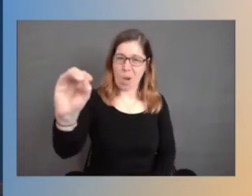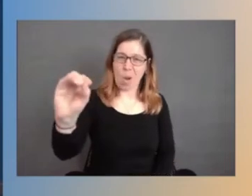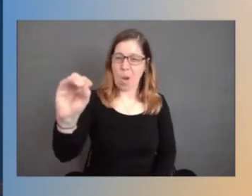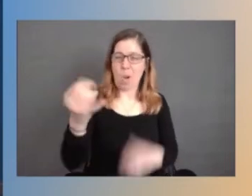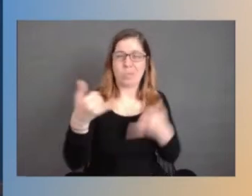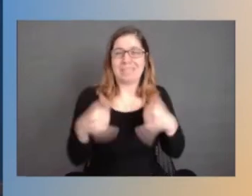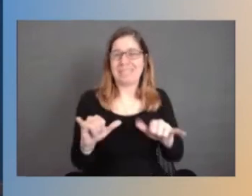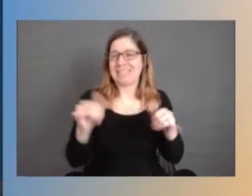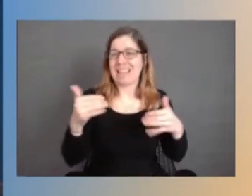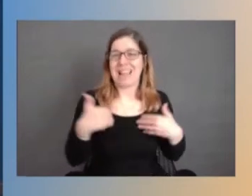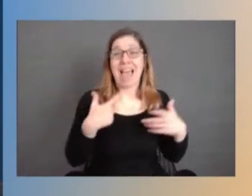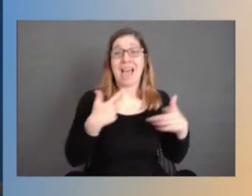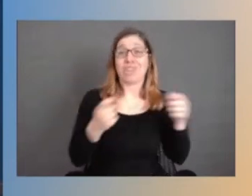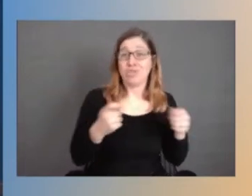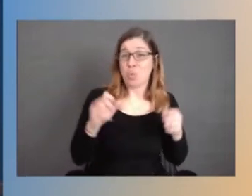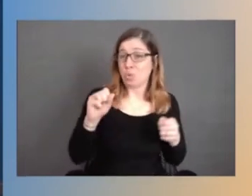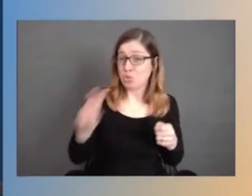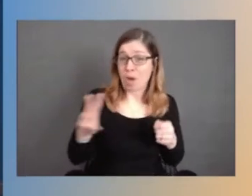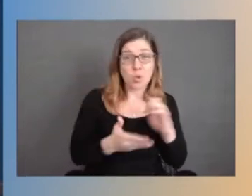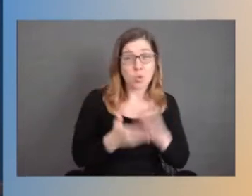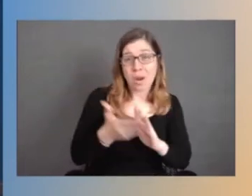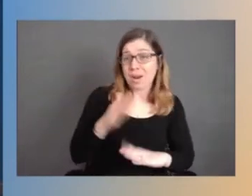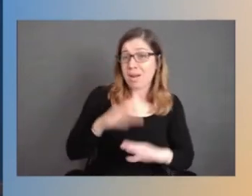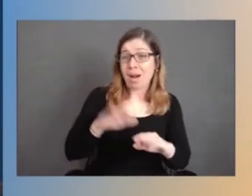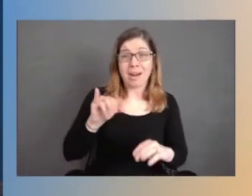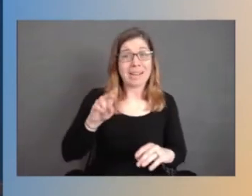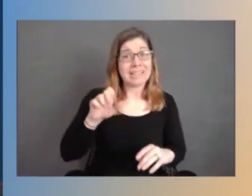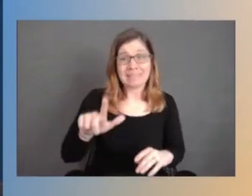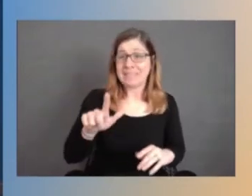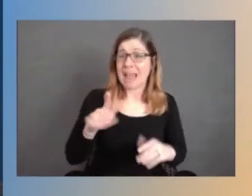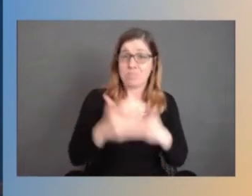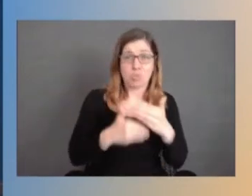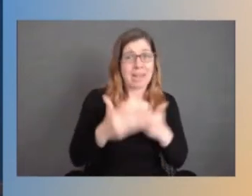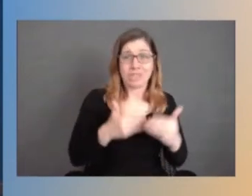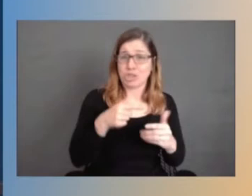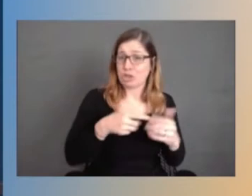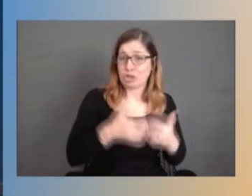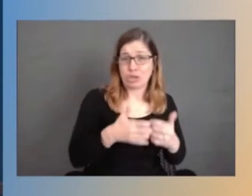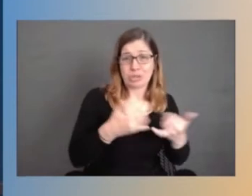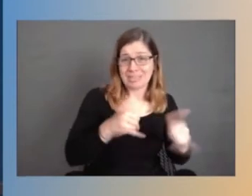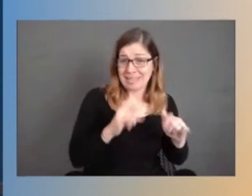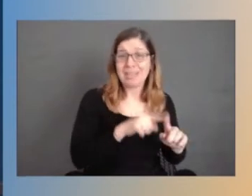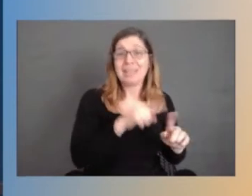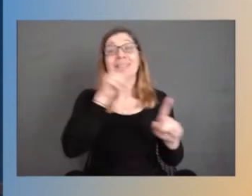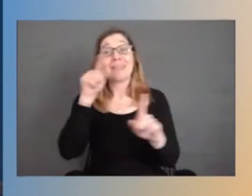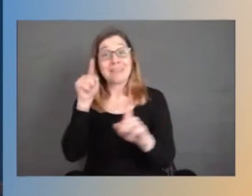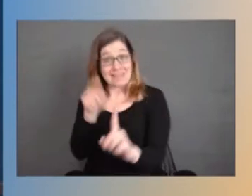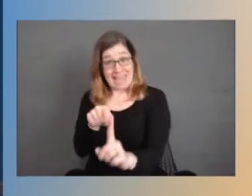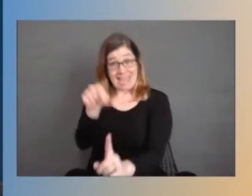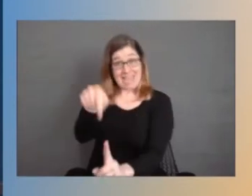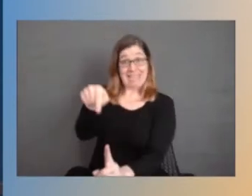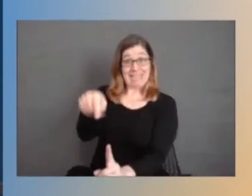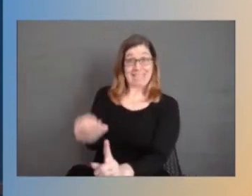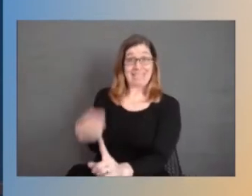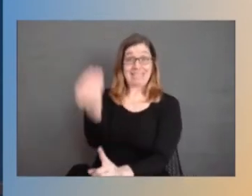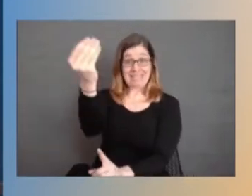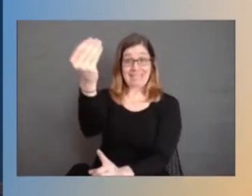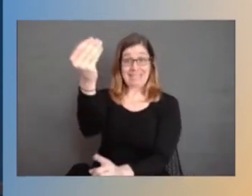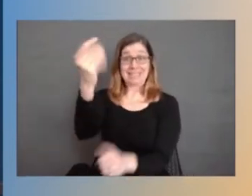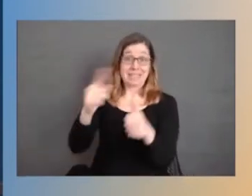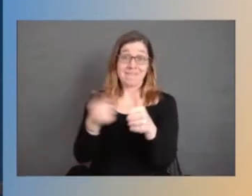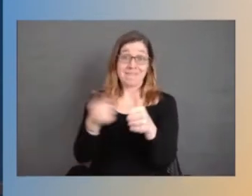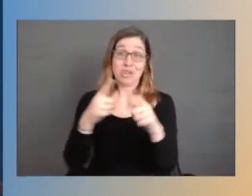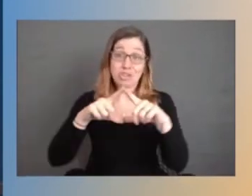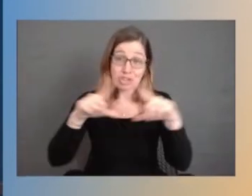our control software running on the Intel processors. This was actually the very first card that shipped